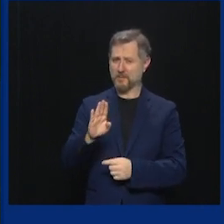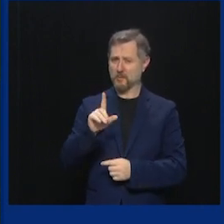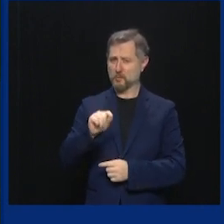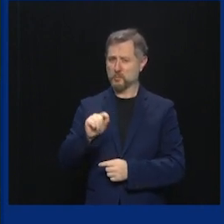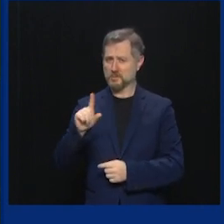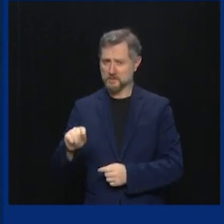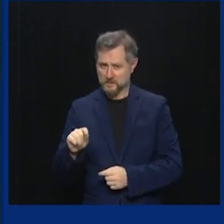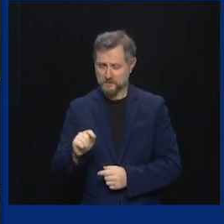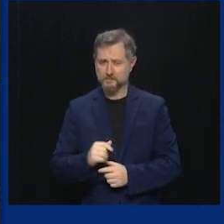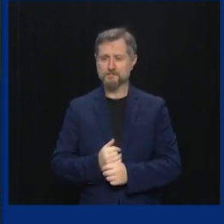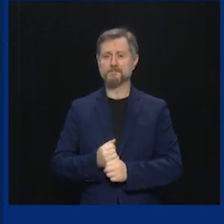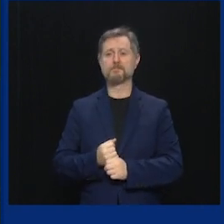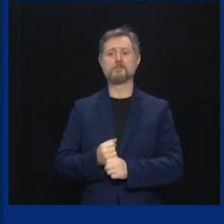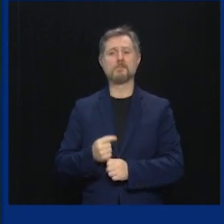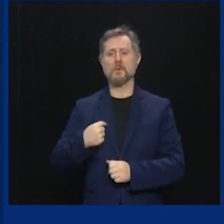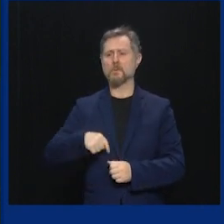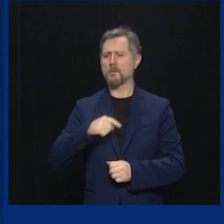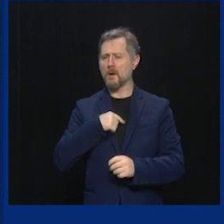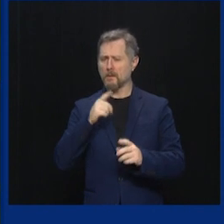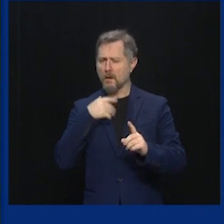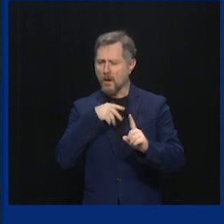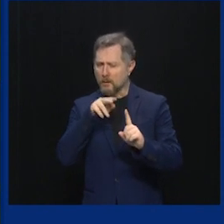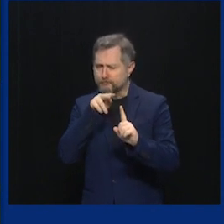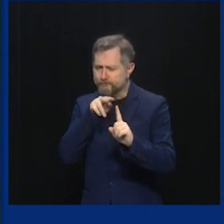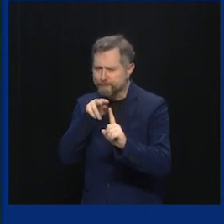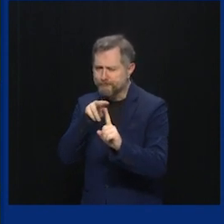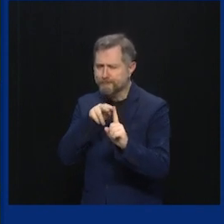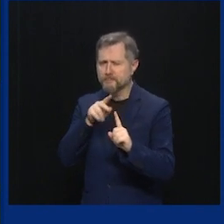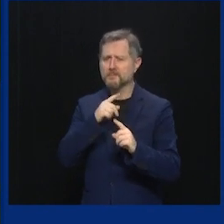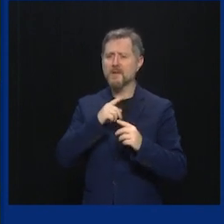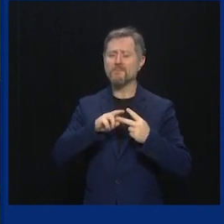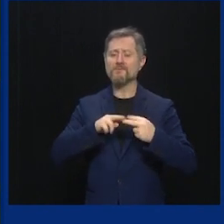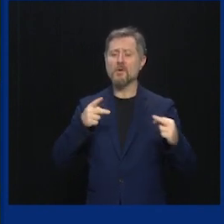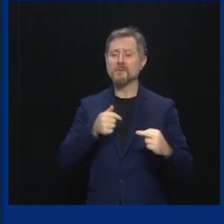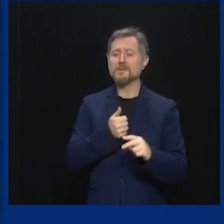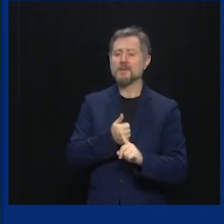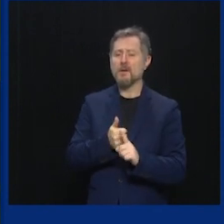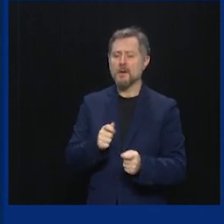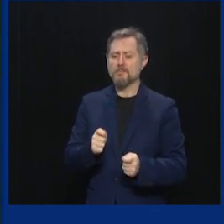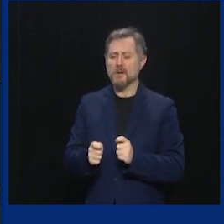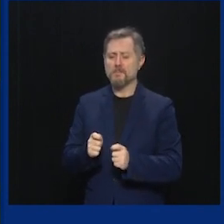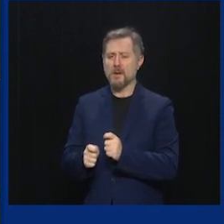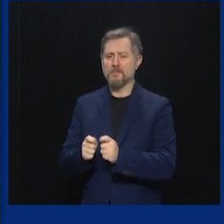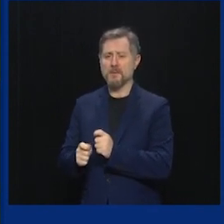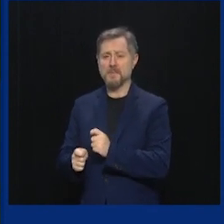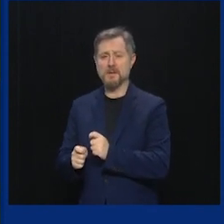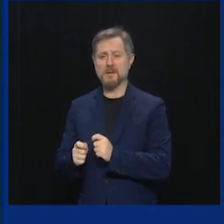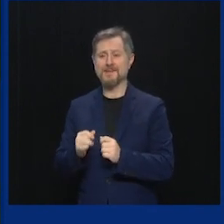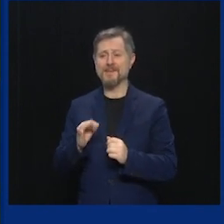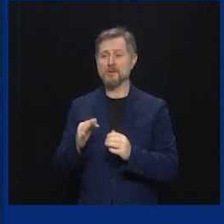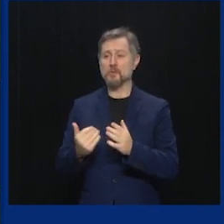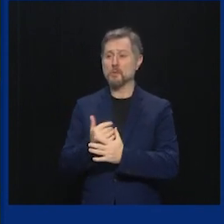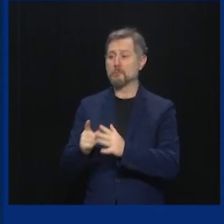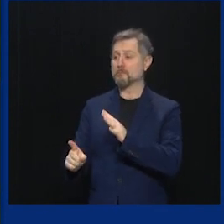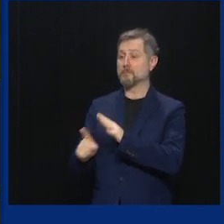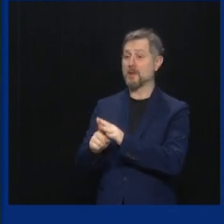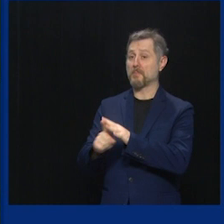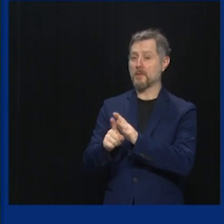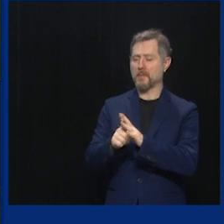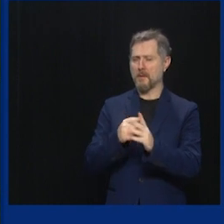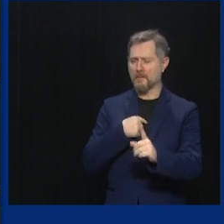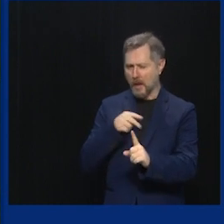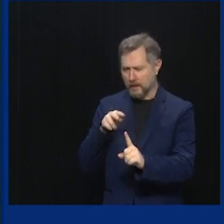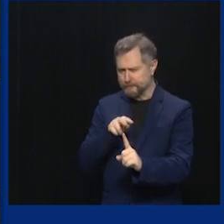virus, and to thoroughly monitor for genetic changes in the virus and to track the introduction of new variants, we need to actually sequence the